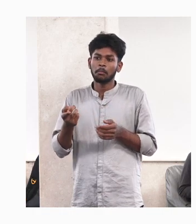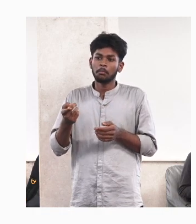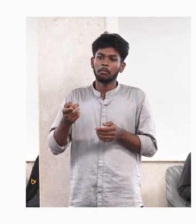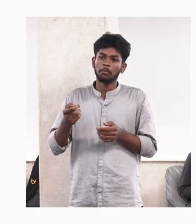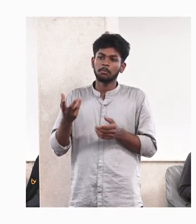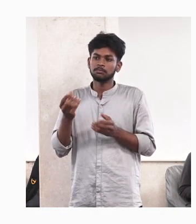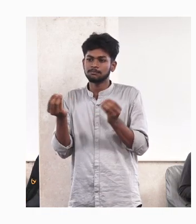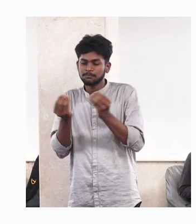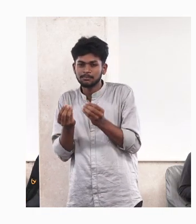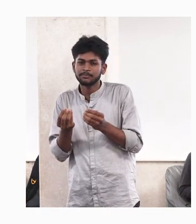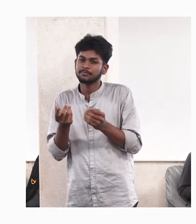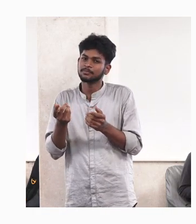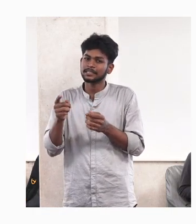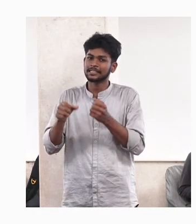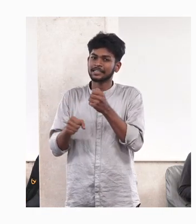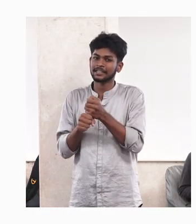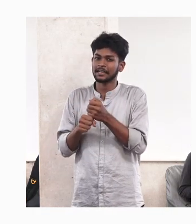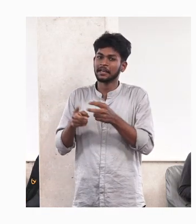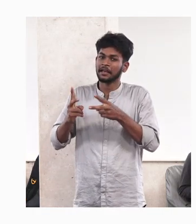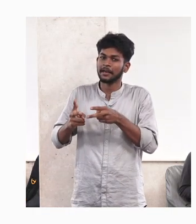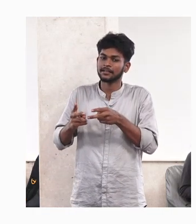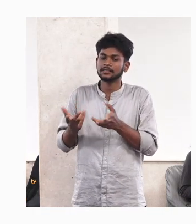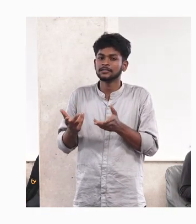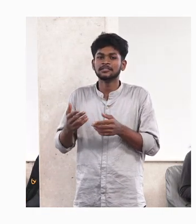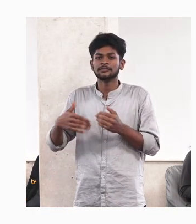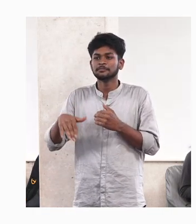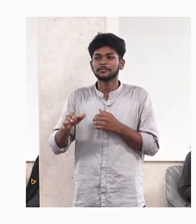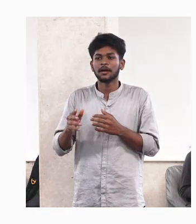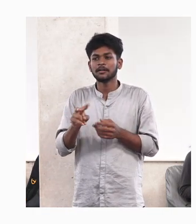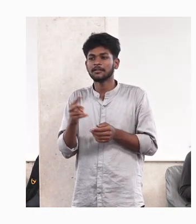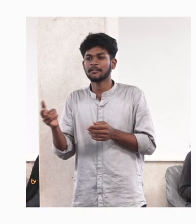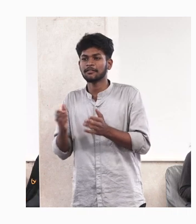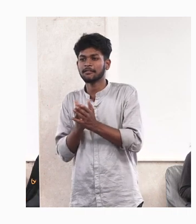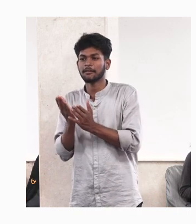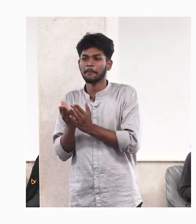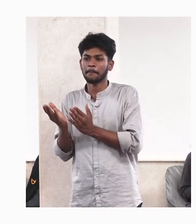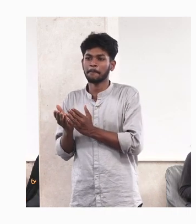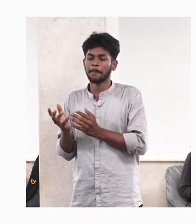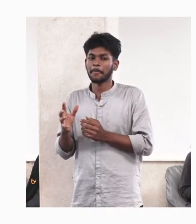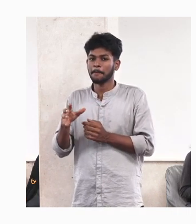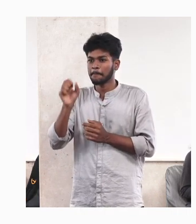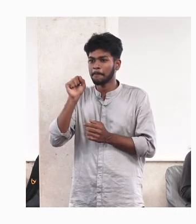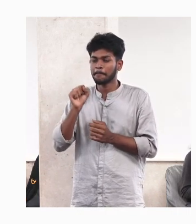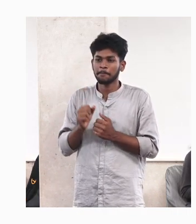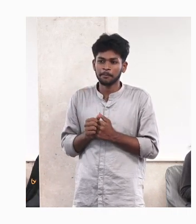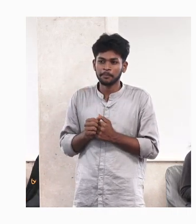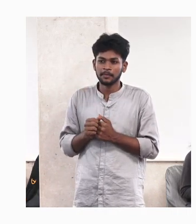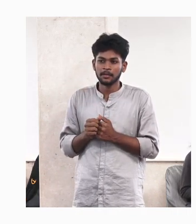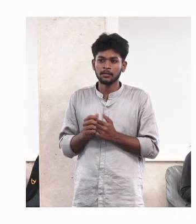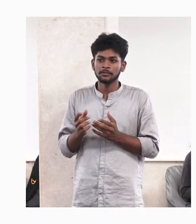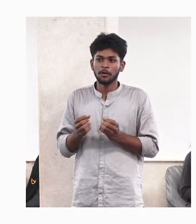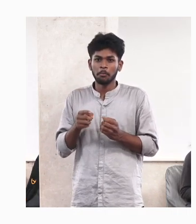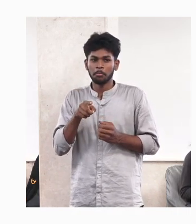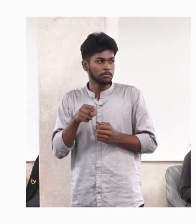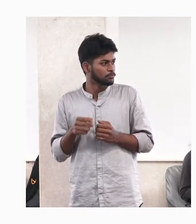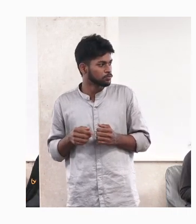organization somehow guarantee. Are very new for different kind of organization that are not